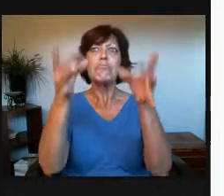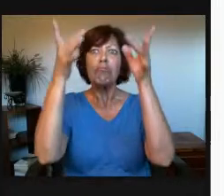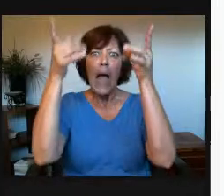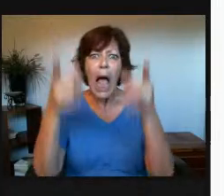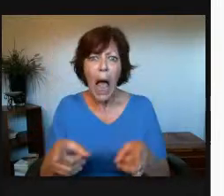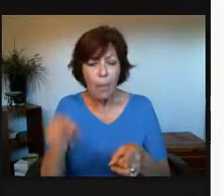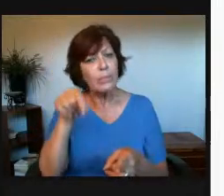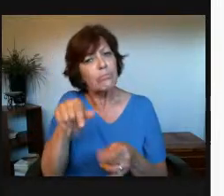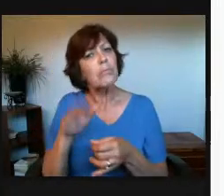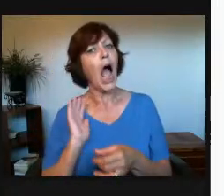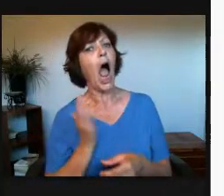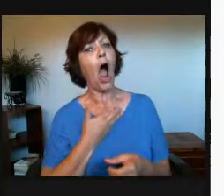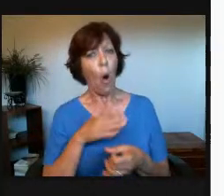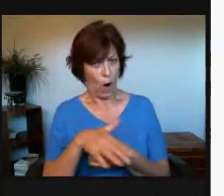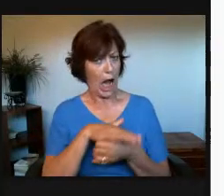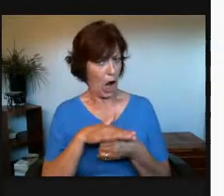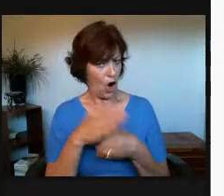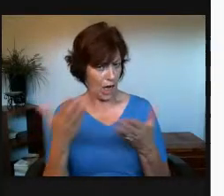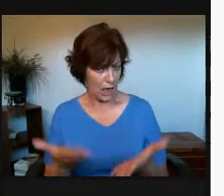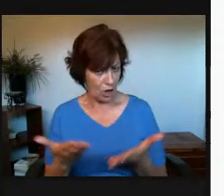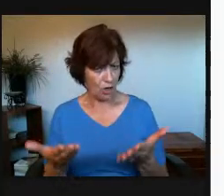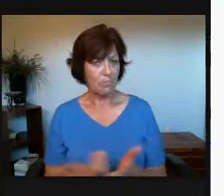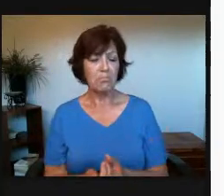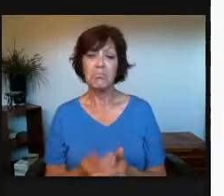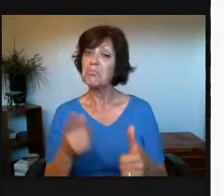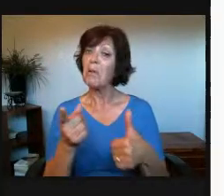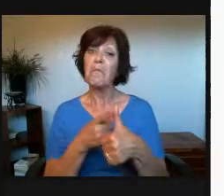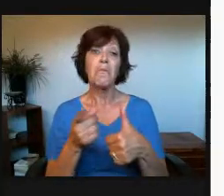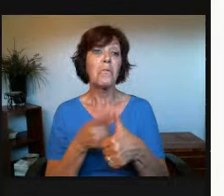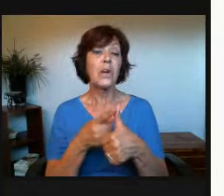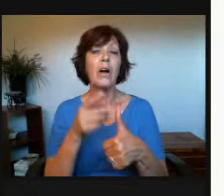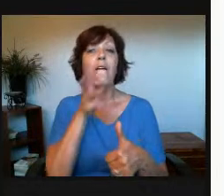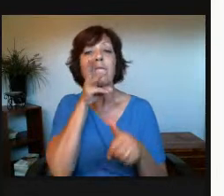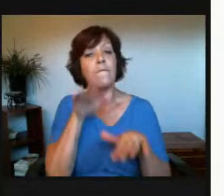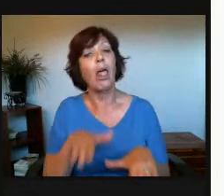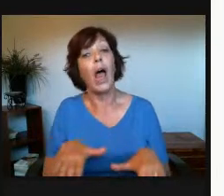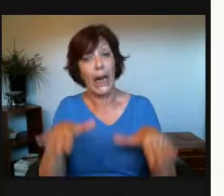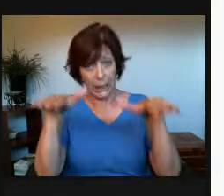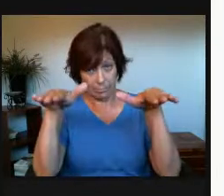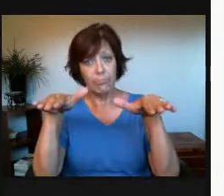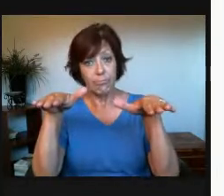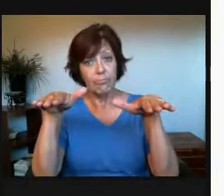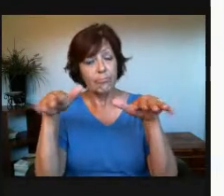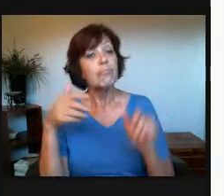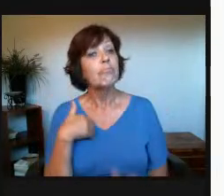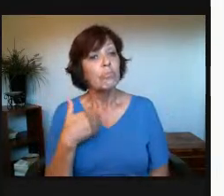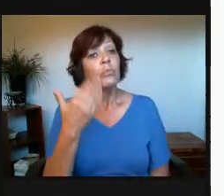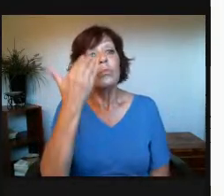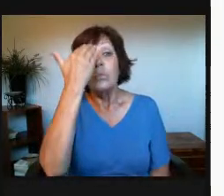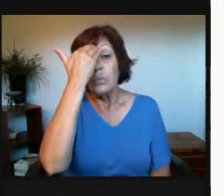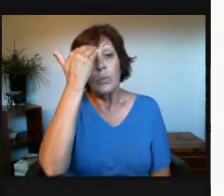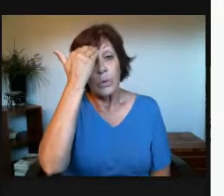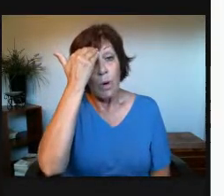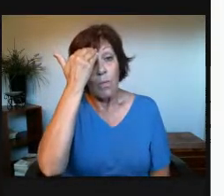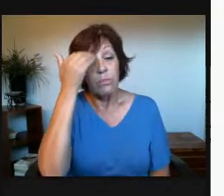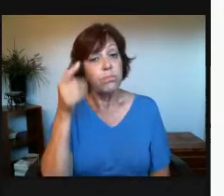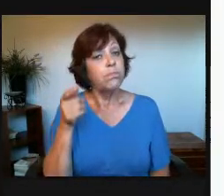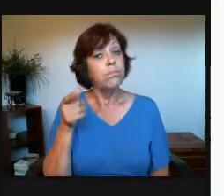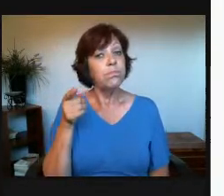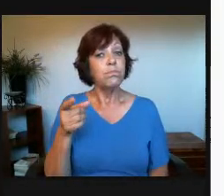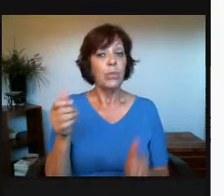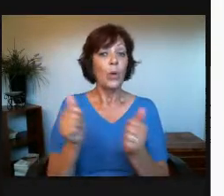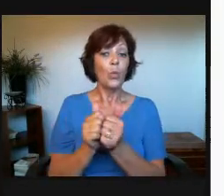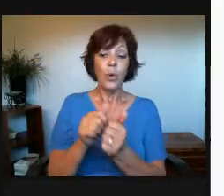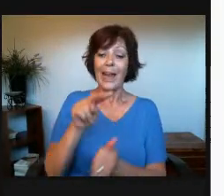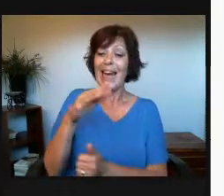our area. The first one is flooding. We know that we live with the